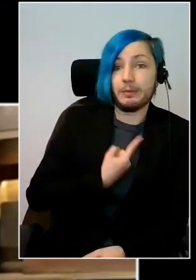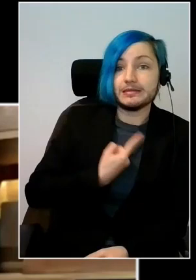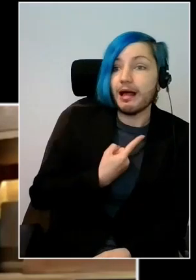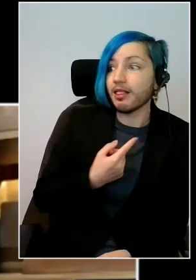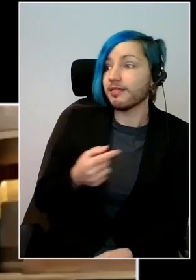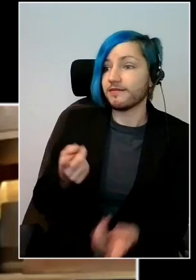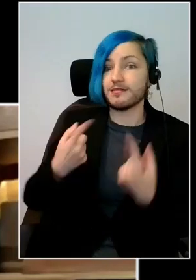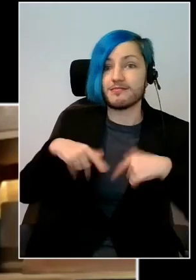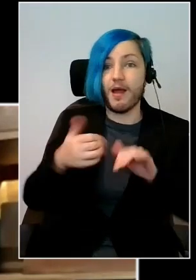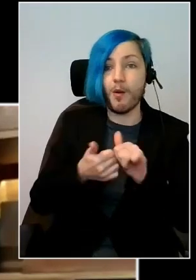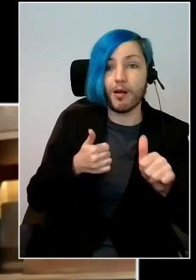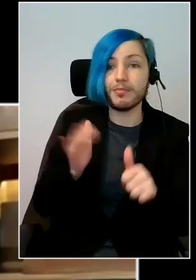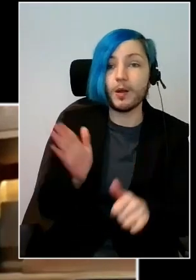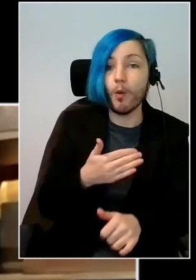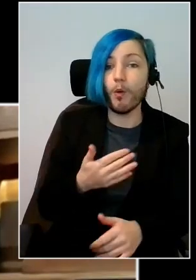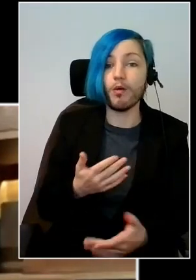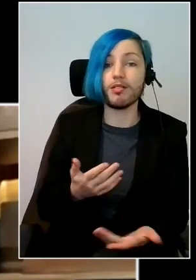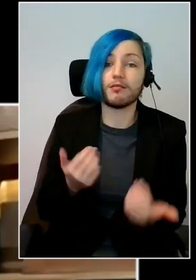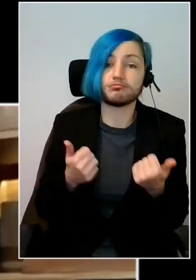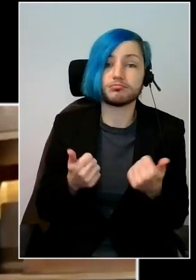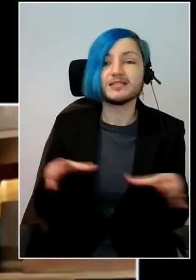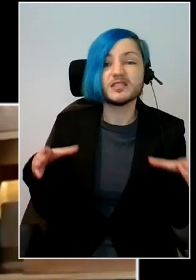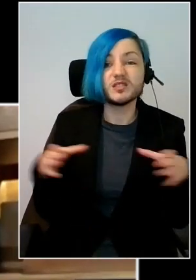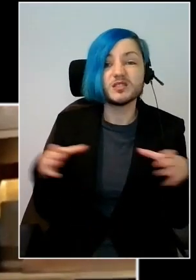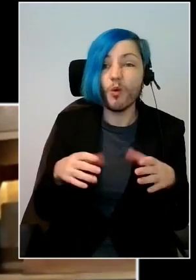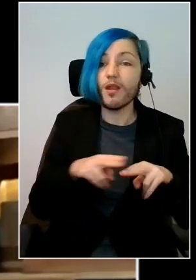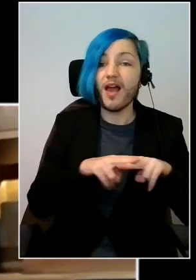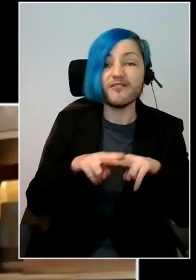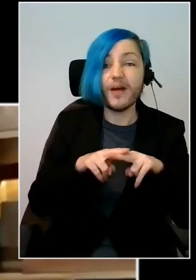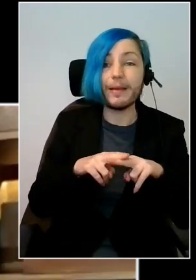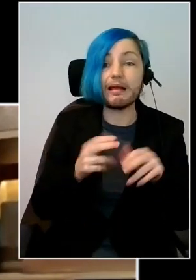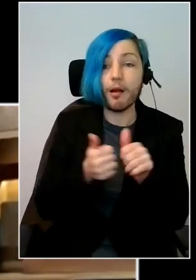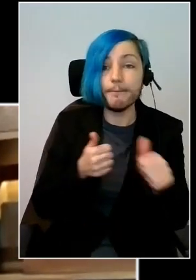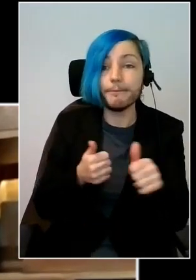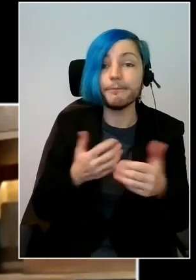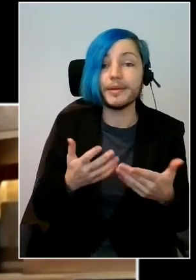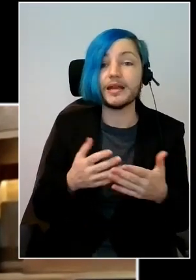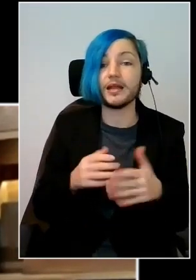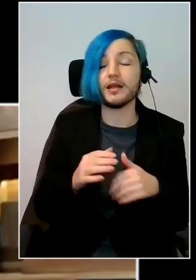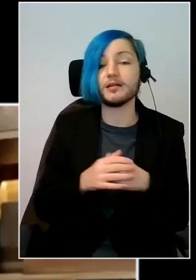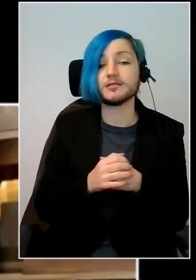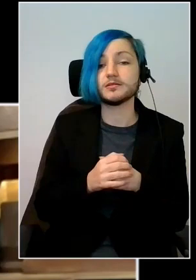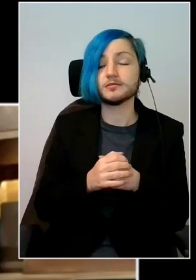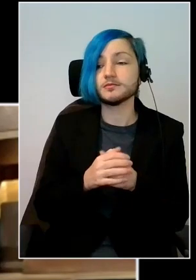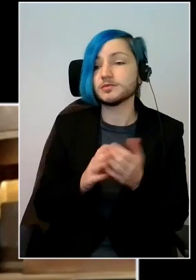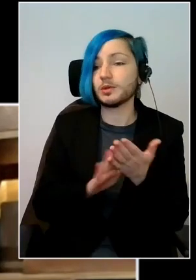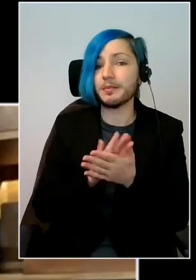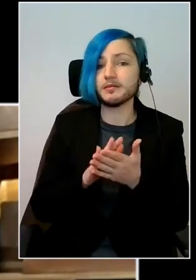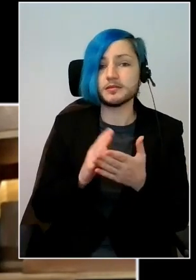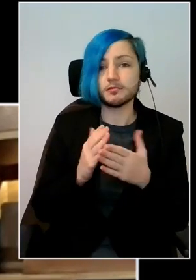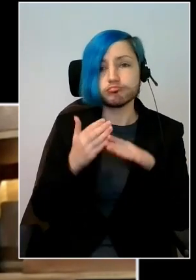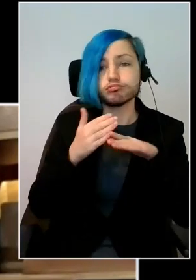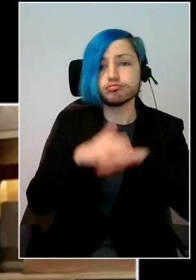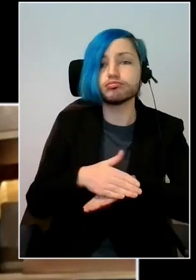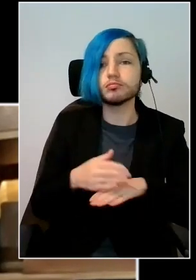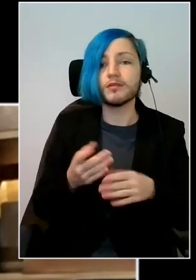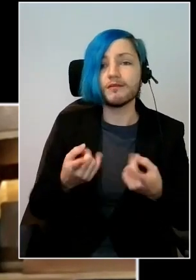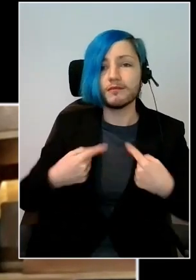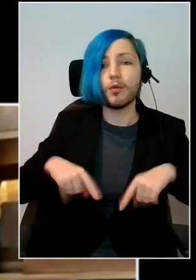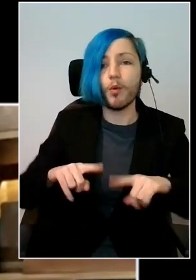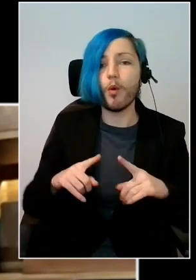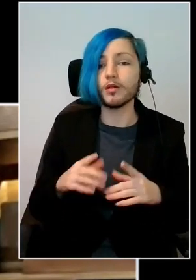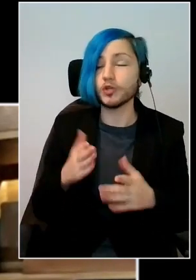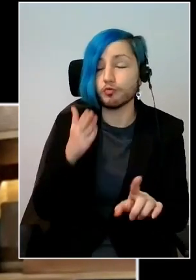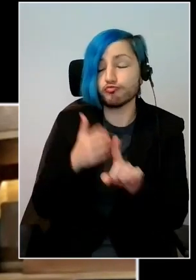a small family company. It's an effort for all of us, and to be recognised